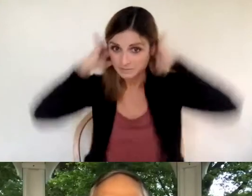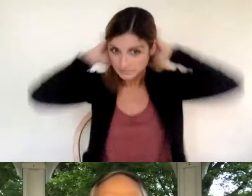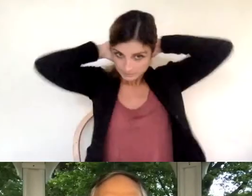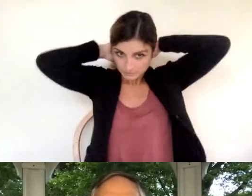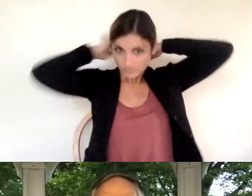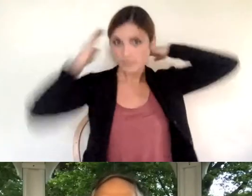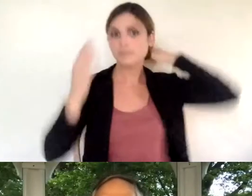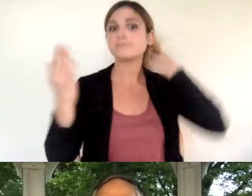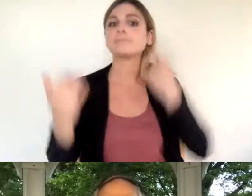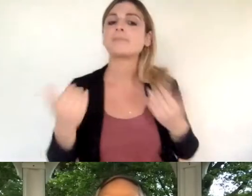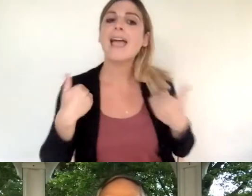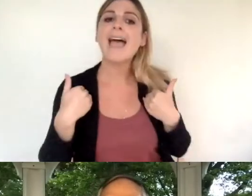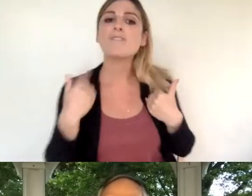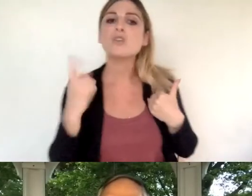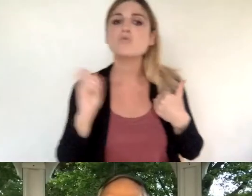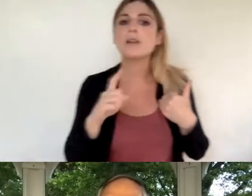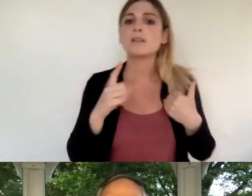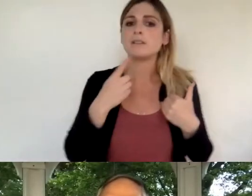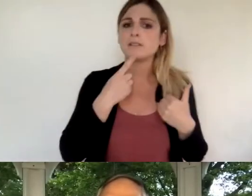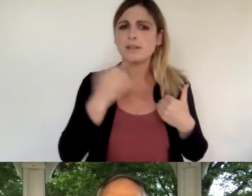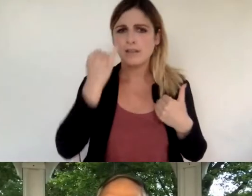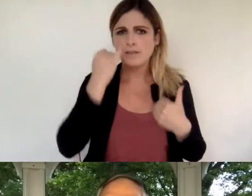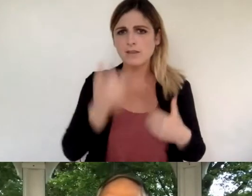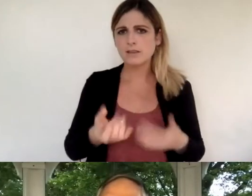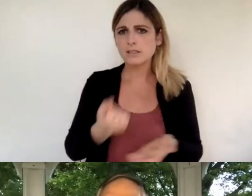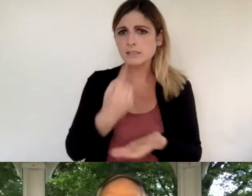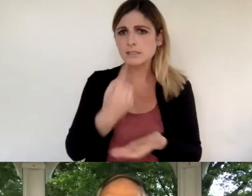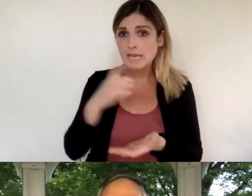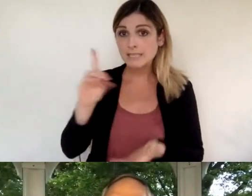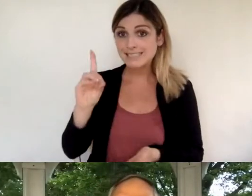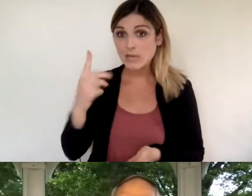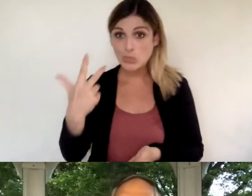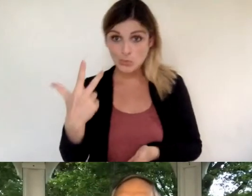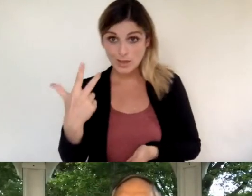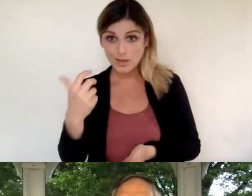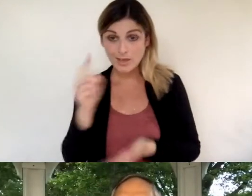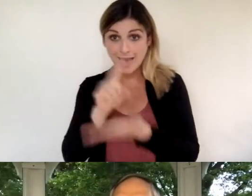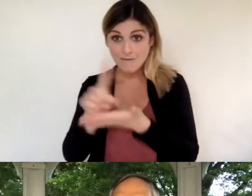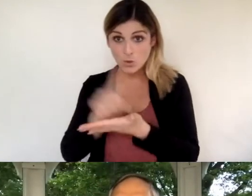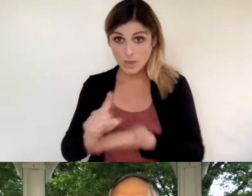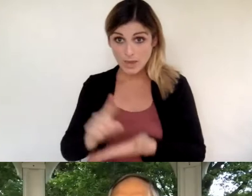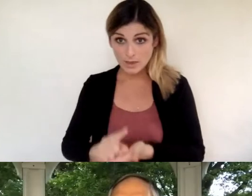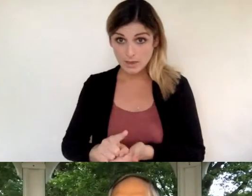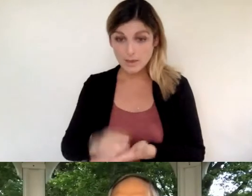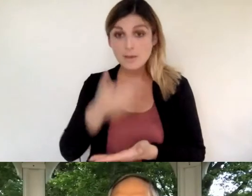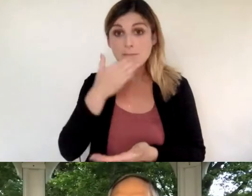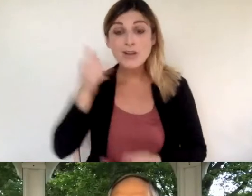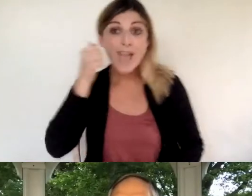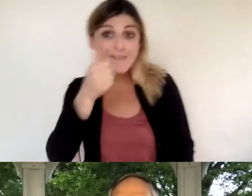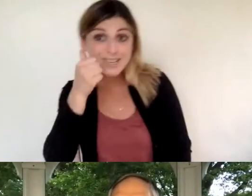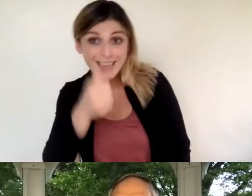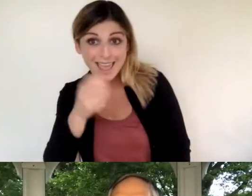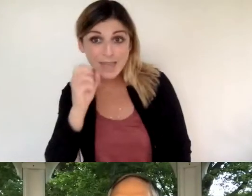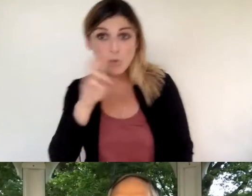We've got a question here asking if taking D3, they currently take D3 on a weekly basis. Is it better to do that on a daily basis or